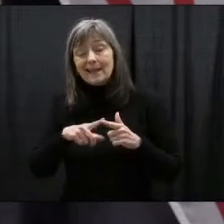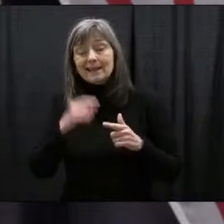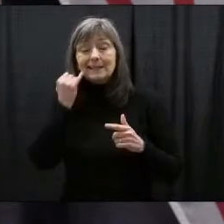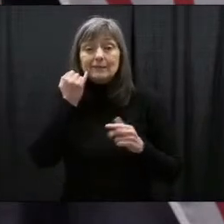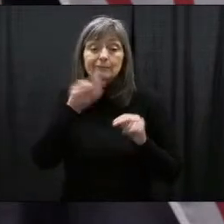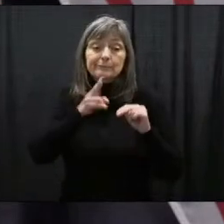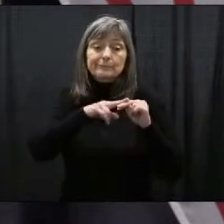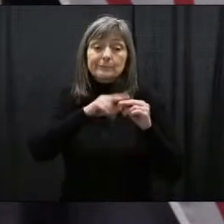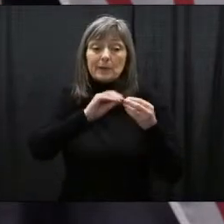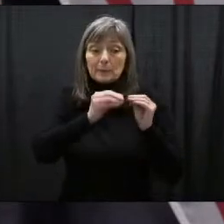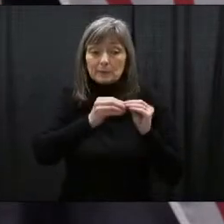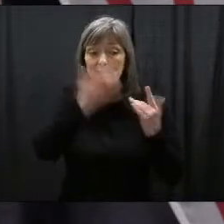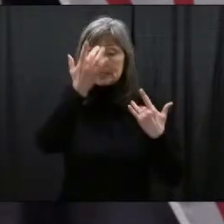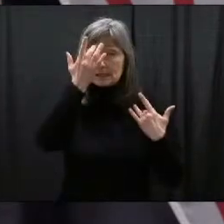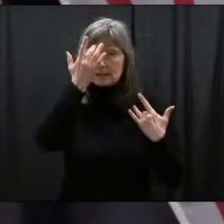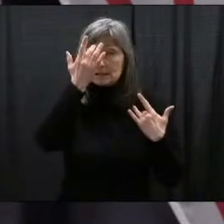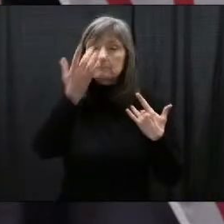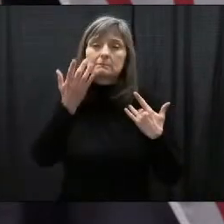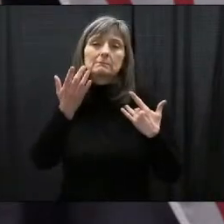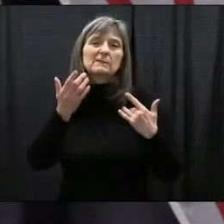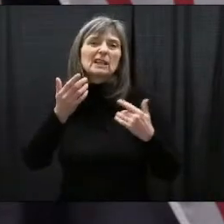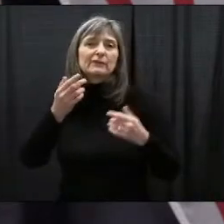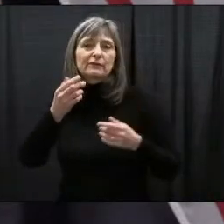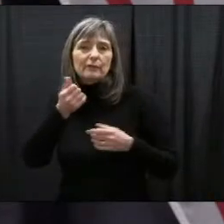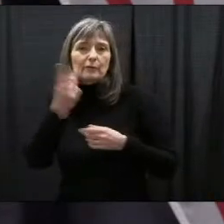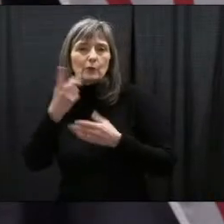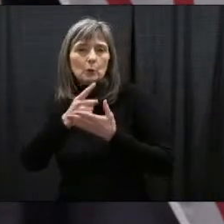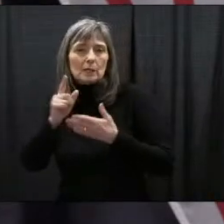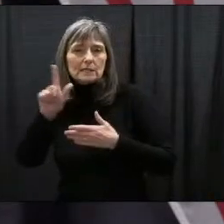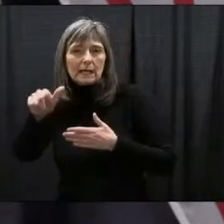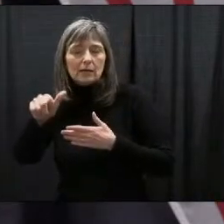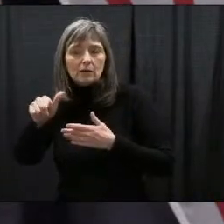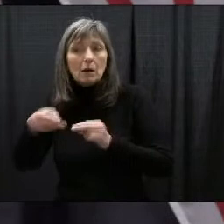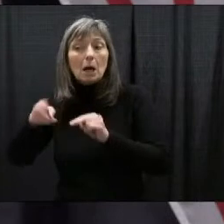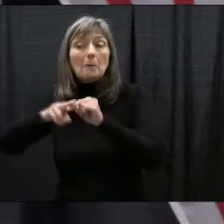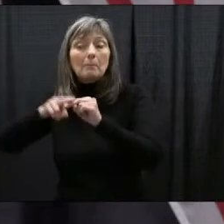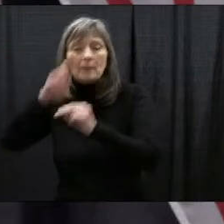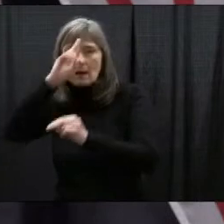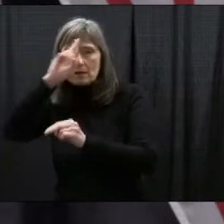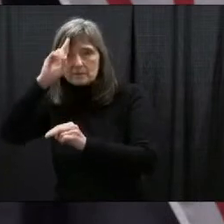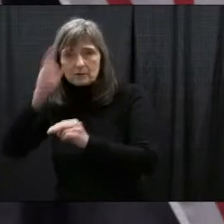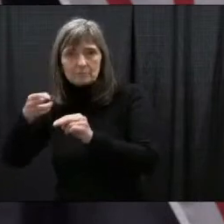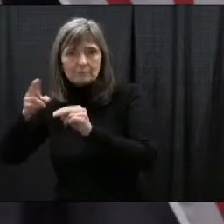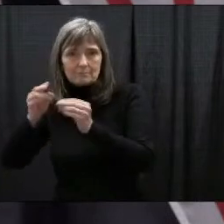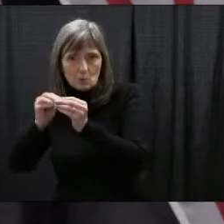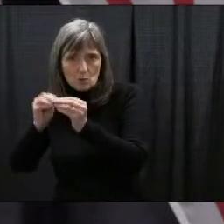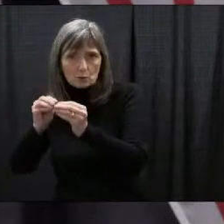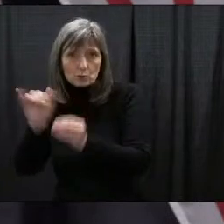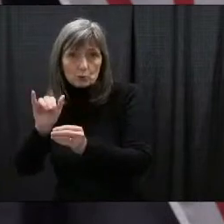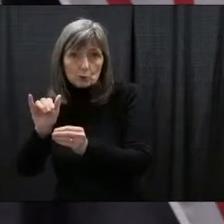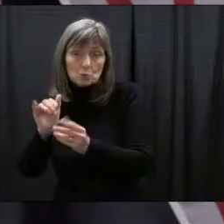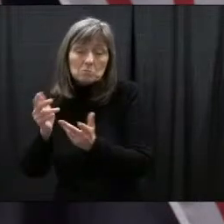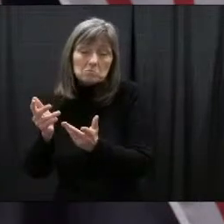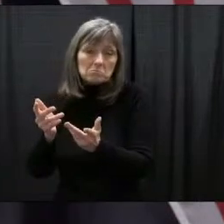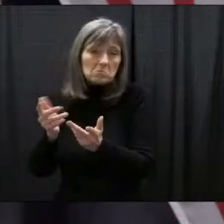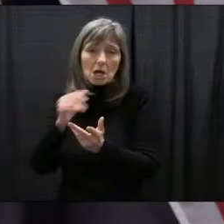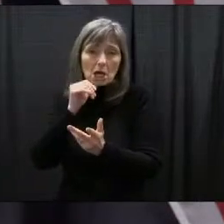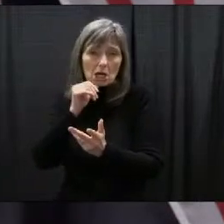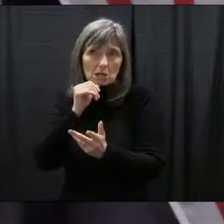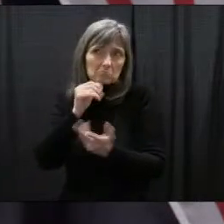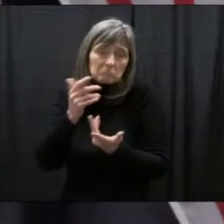in hospitalization. So we wouldn't, that wouldn't be unexpected if that were to